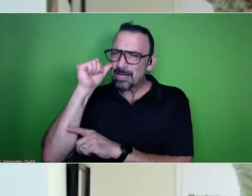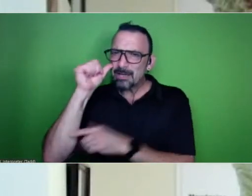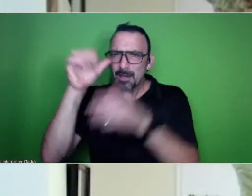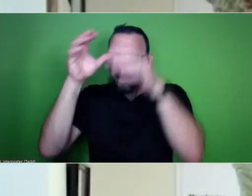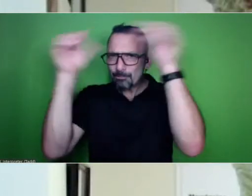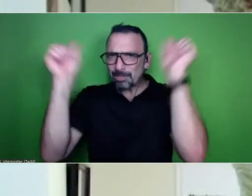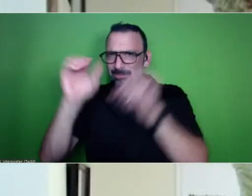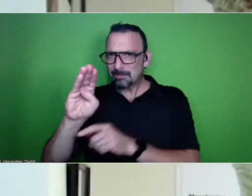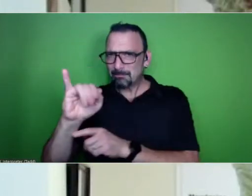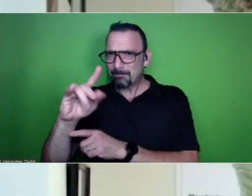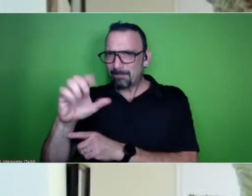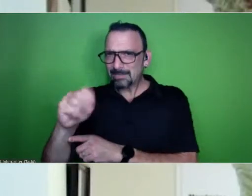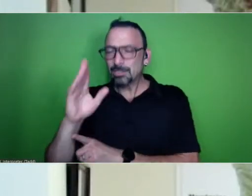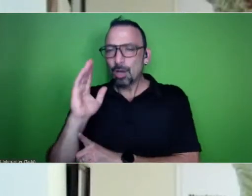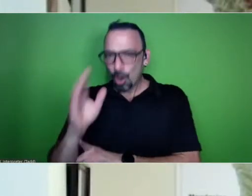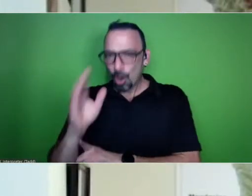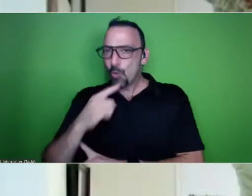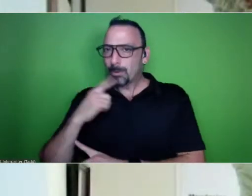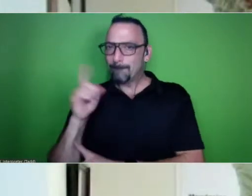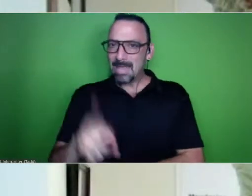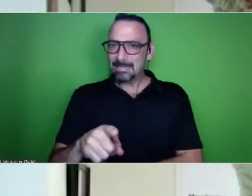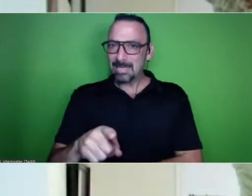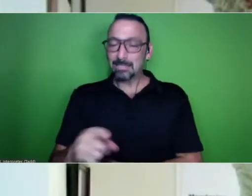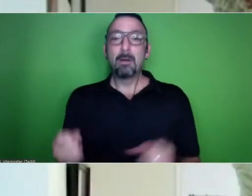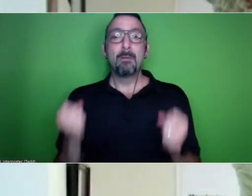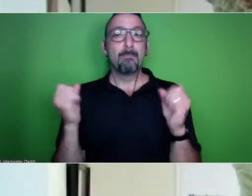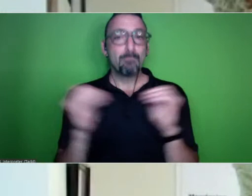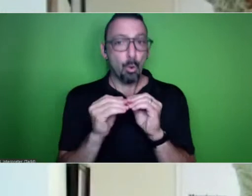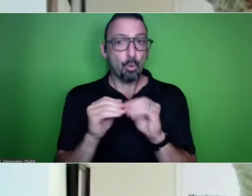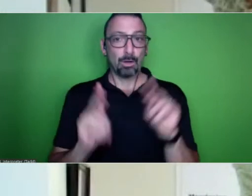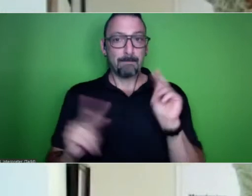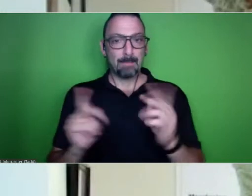is going to mandate that many more people are going to have to be